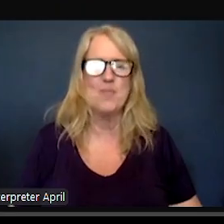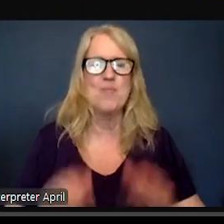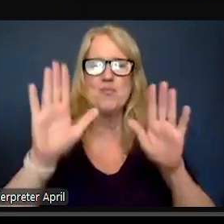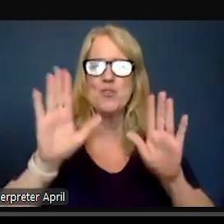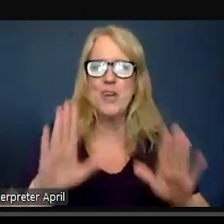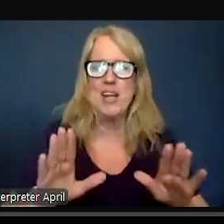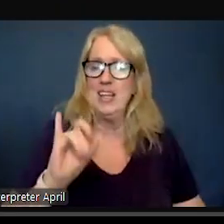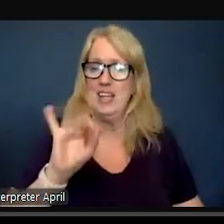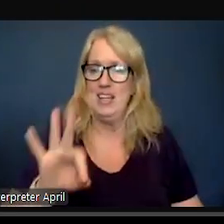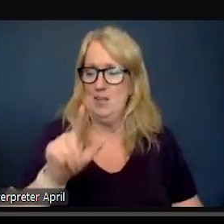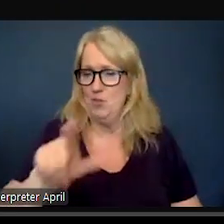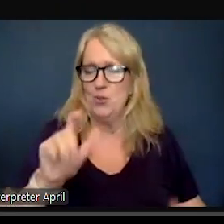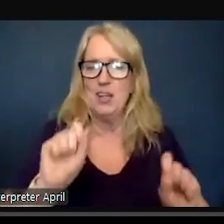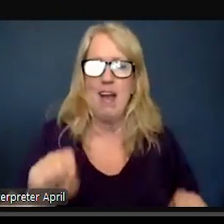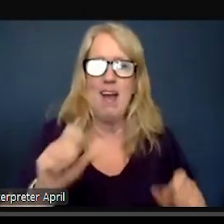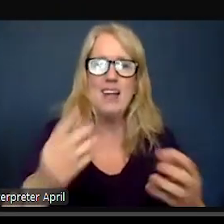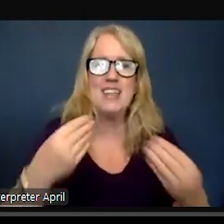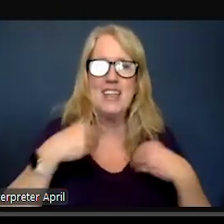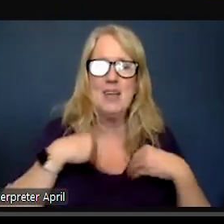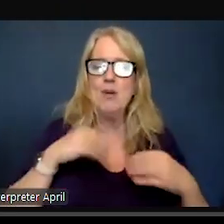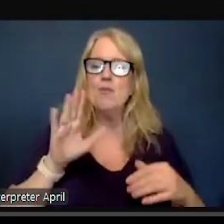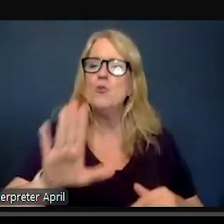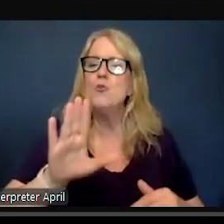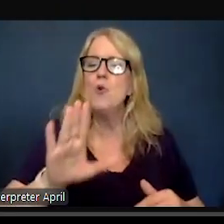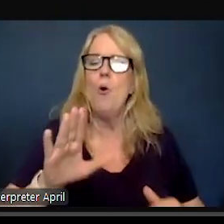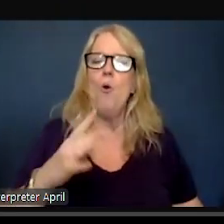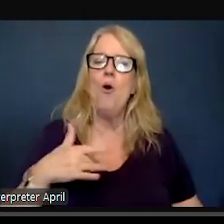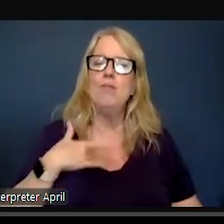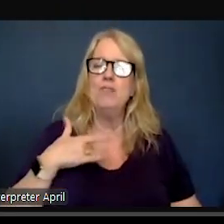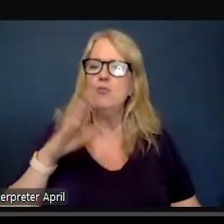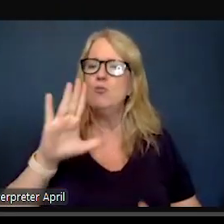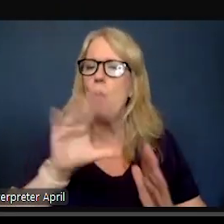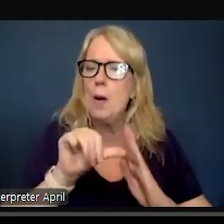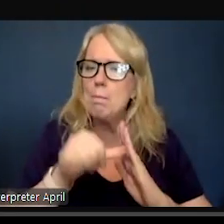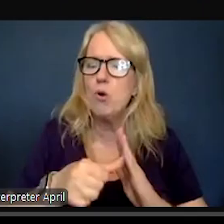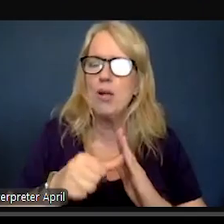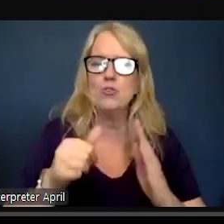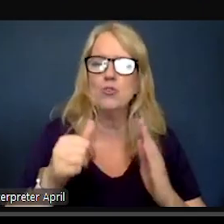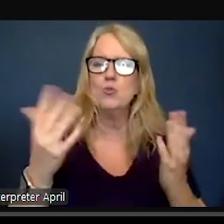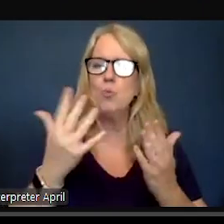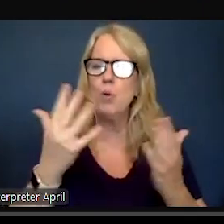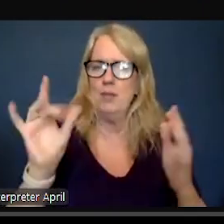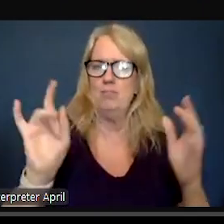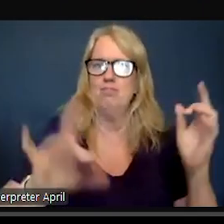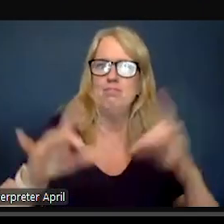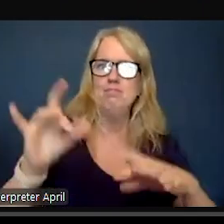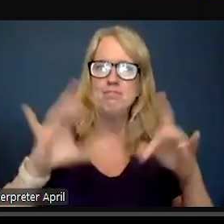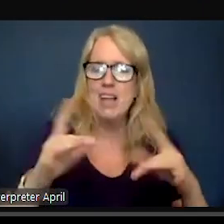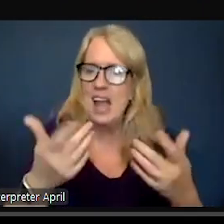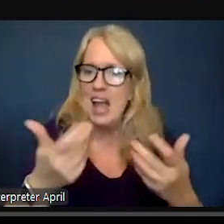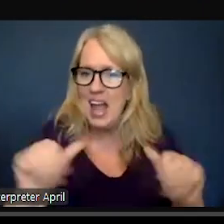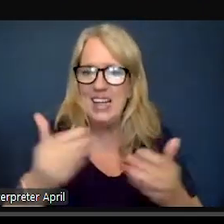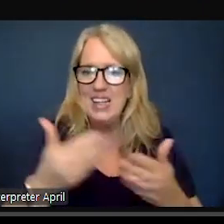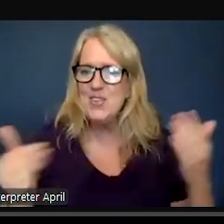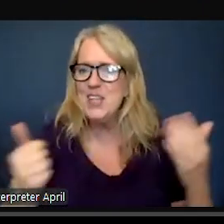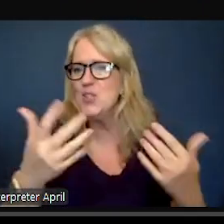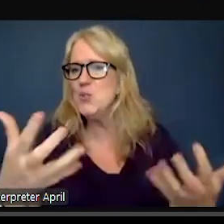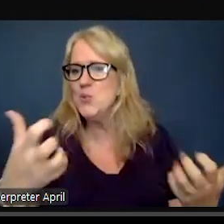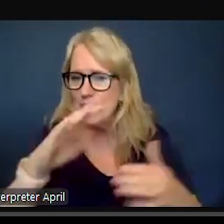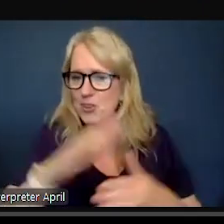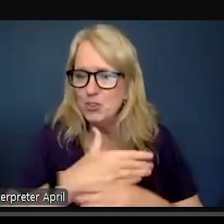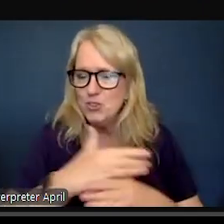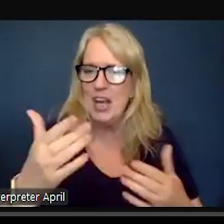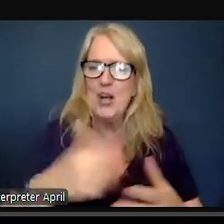Great. If you could just give us your impressions, your takeaway, anything that you'd like to